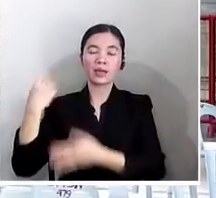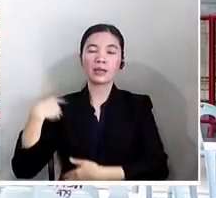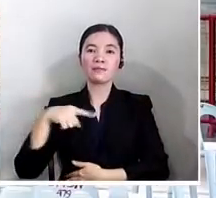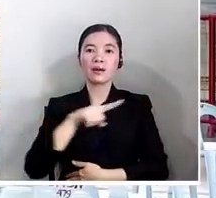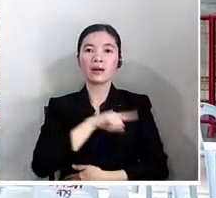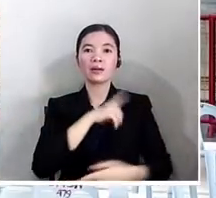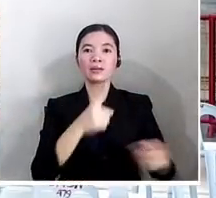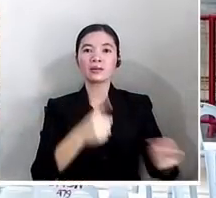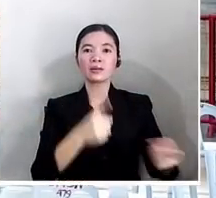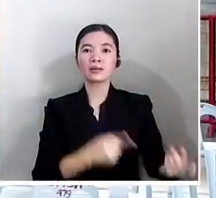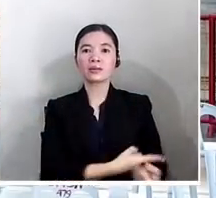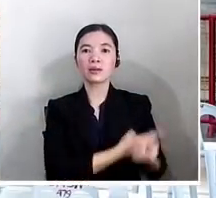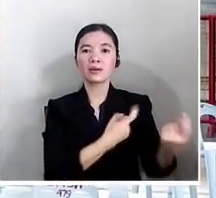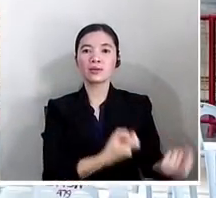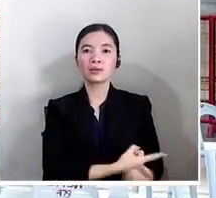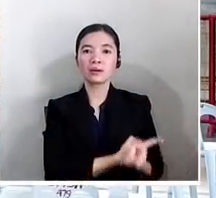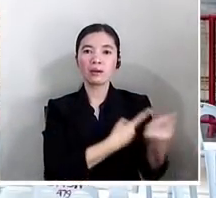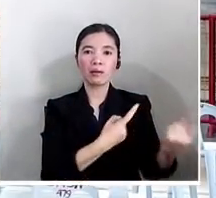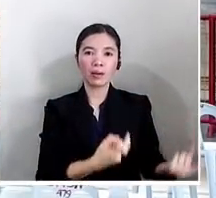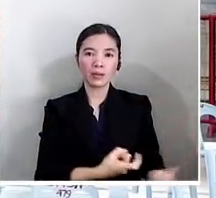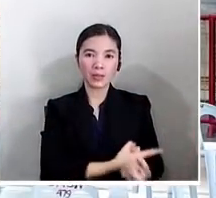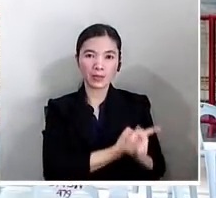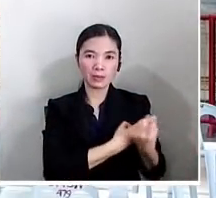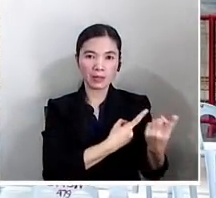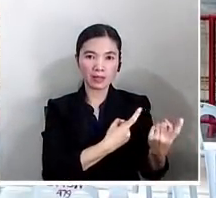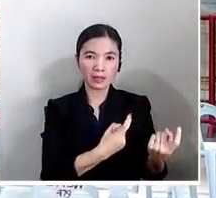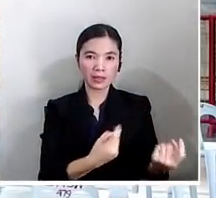give us not to rest